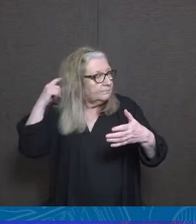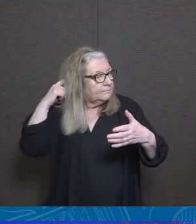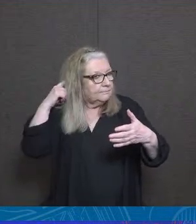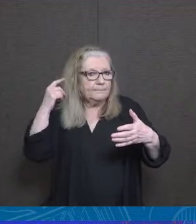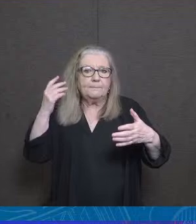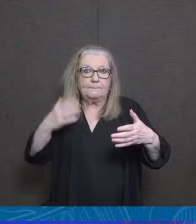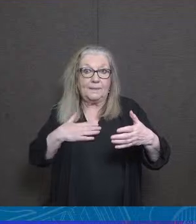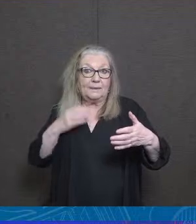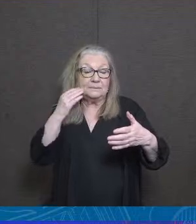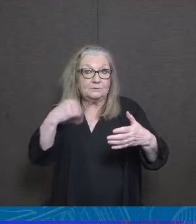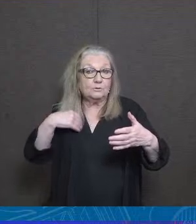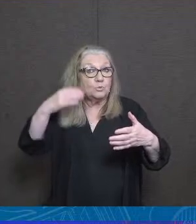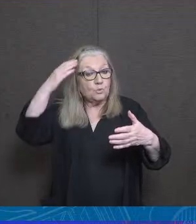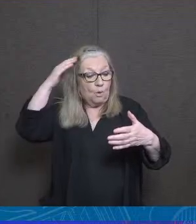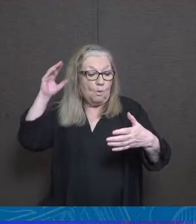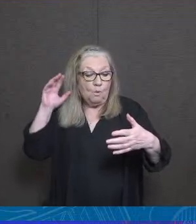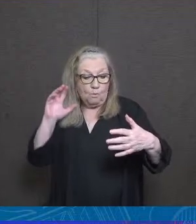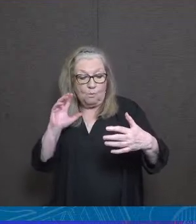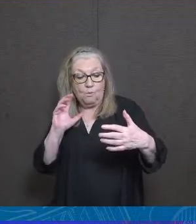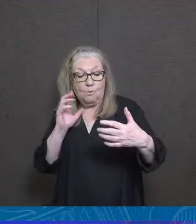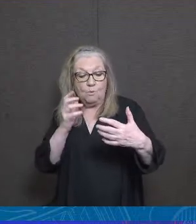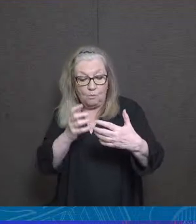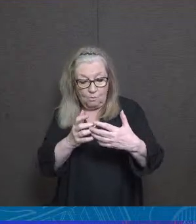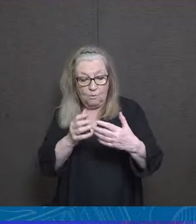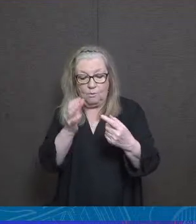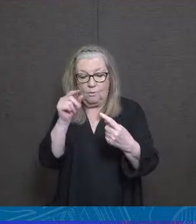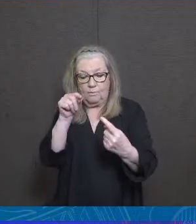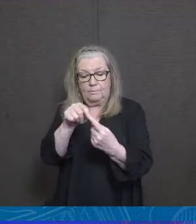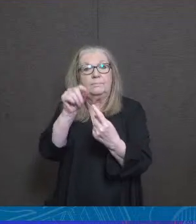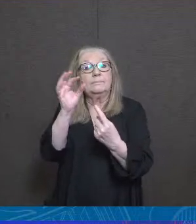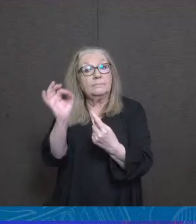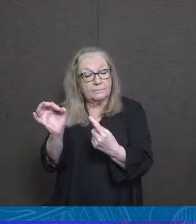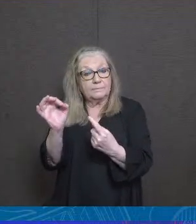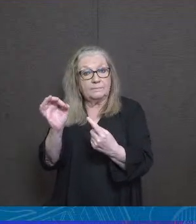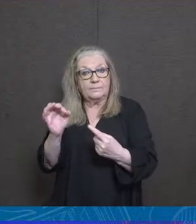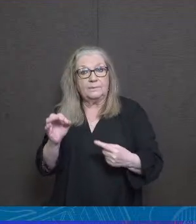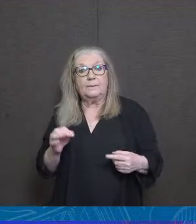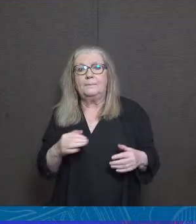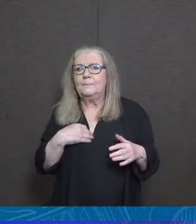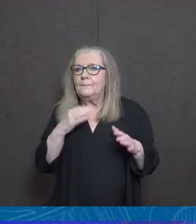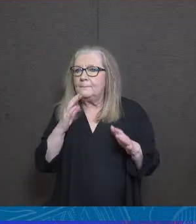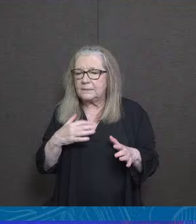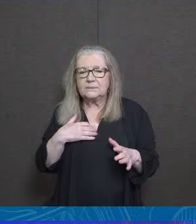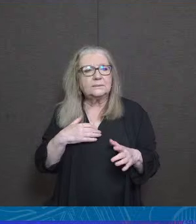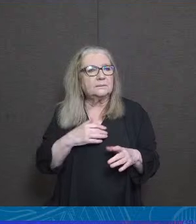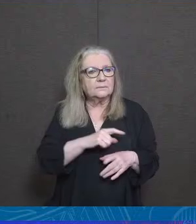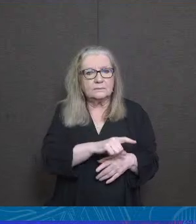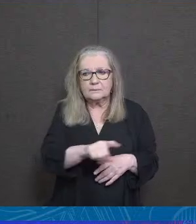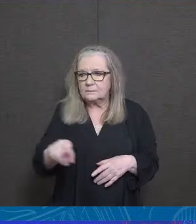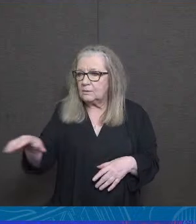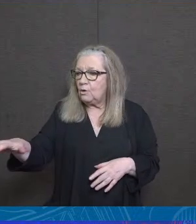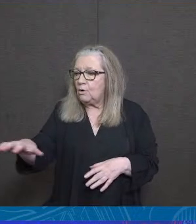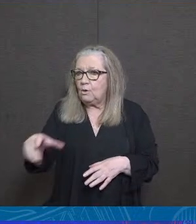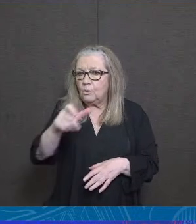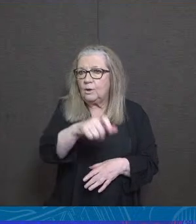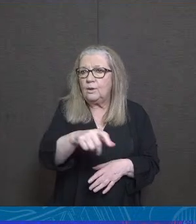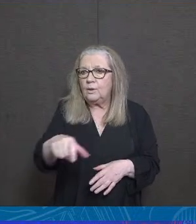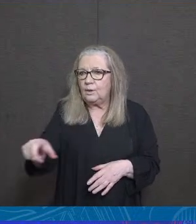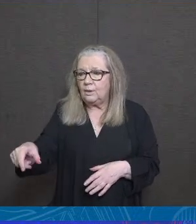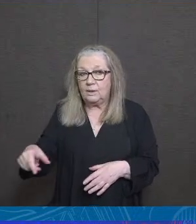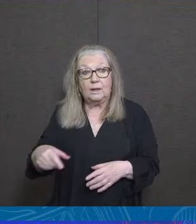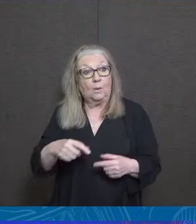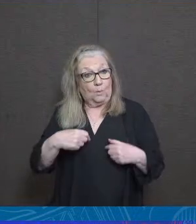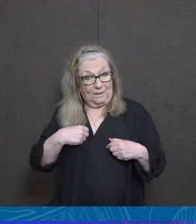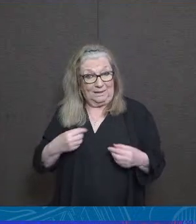sphere, to not forget the actual people on the ground and not just involve them like, oh, they will provide data, that's great, they can share, but also how